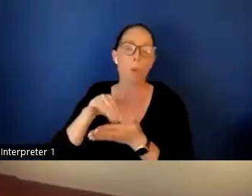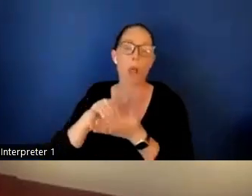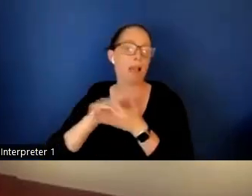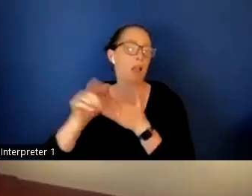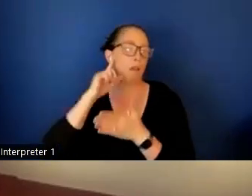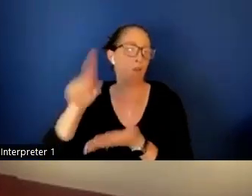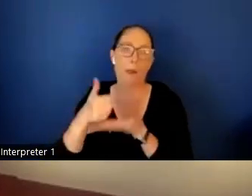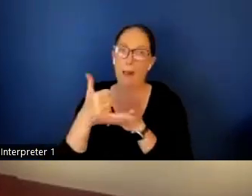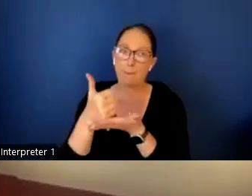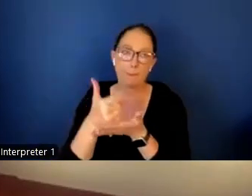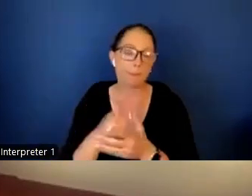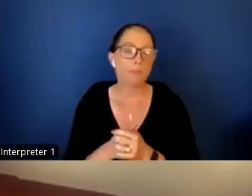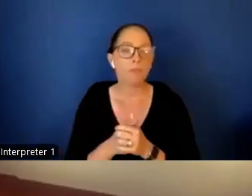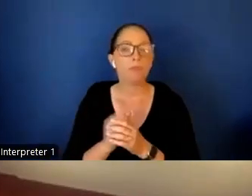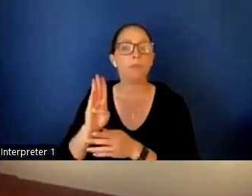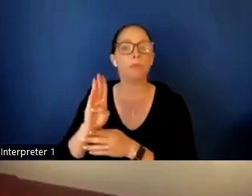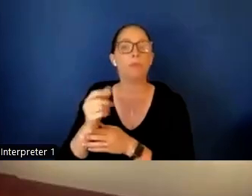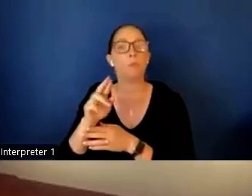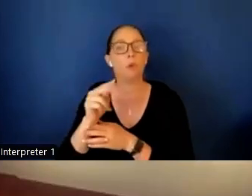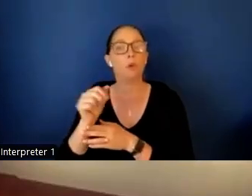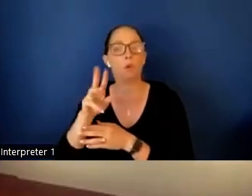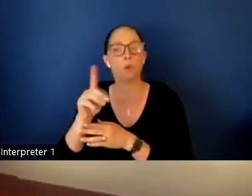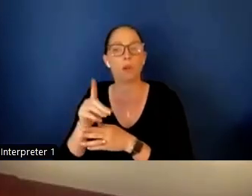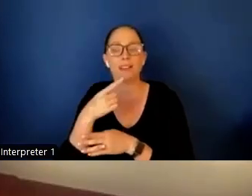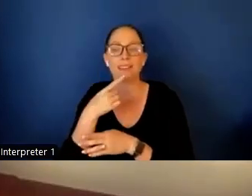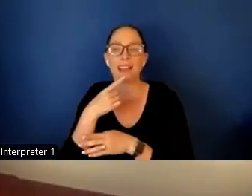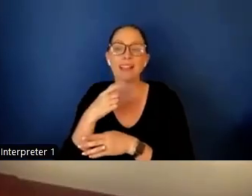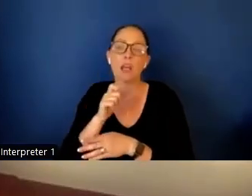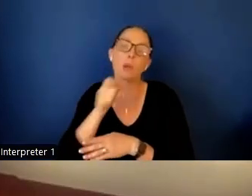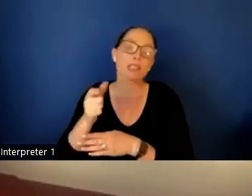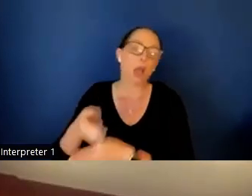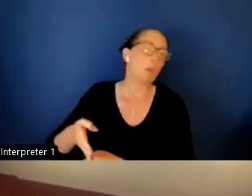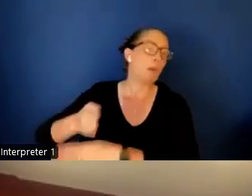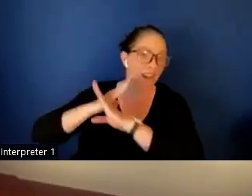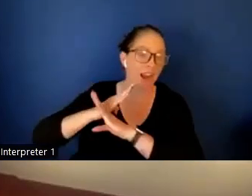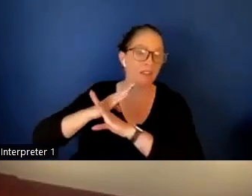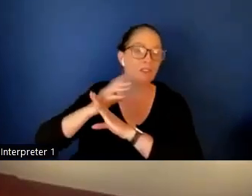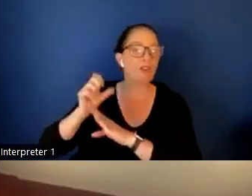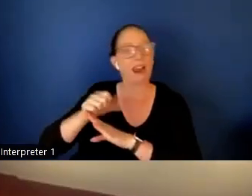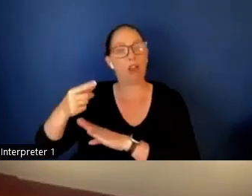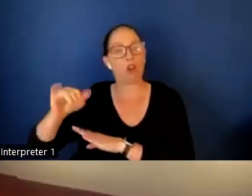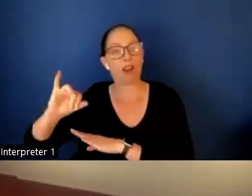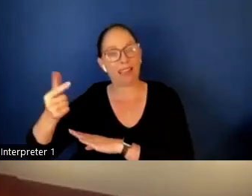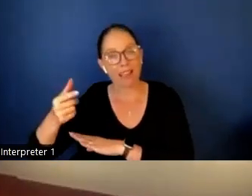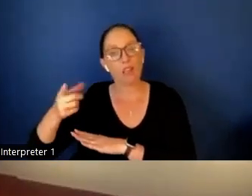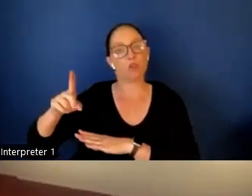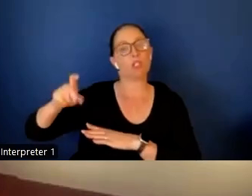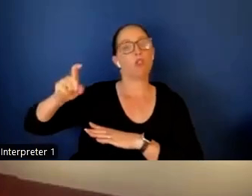month. Bernard also said that he loves that wouldn't prevent him from having another gig. You know, you just know that you have that